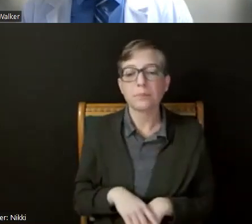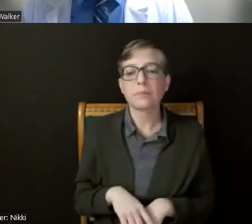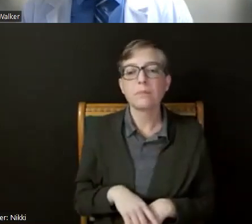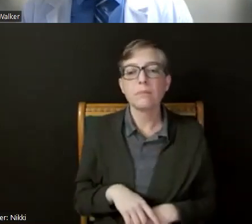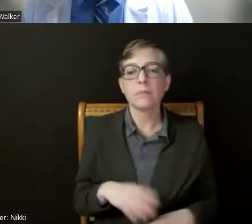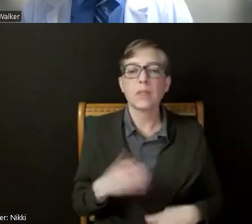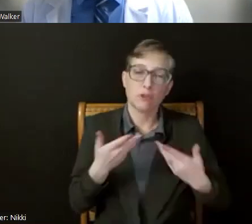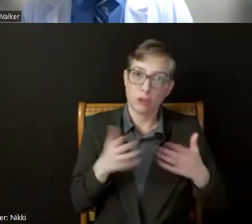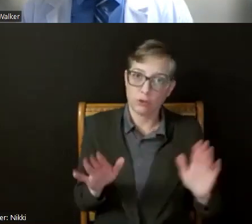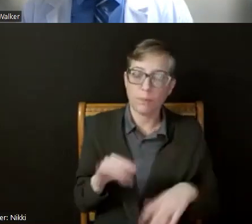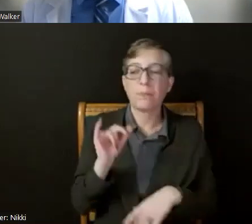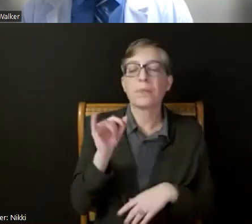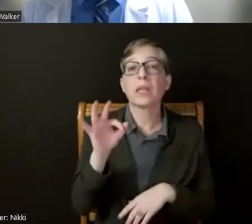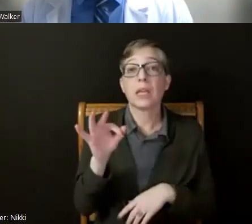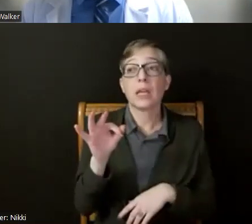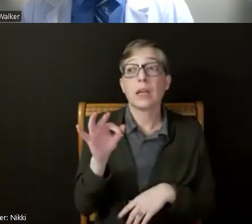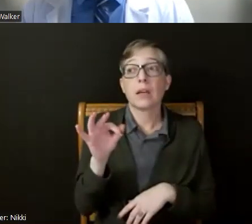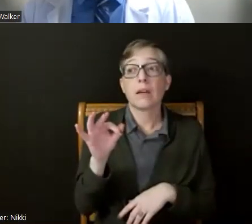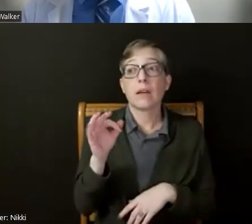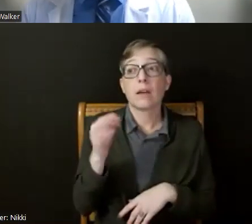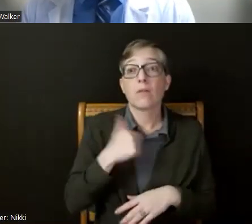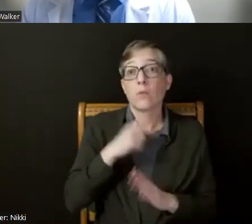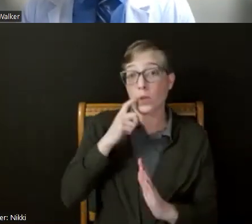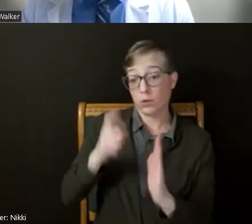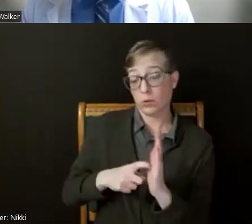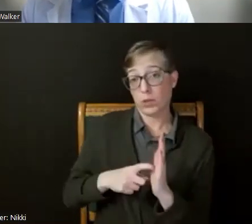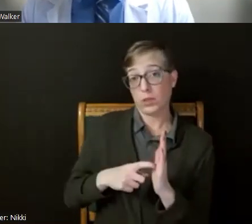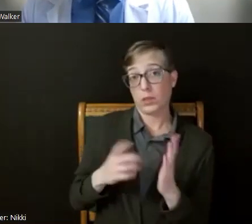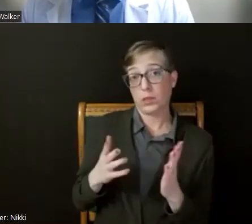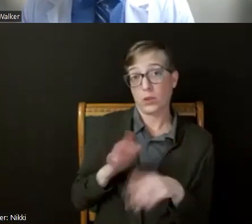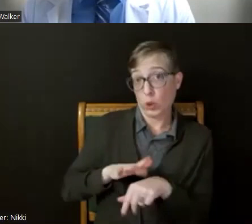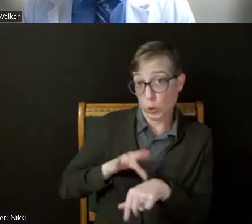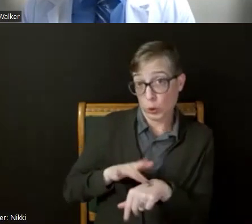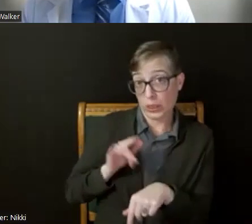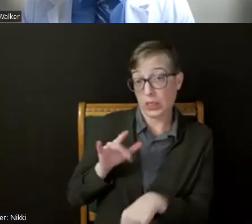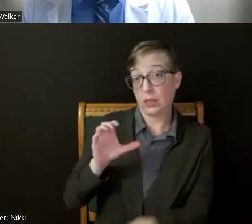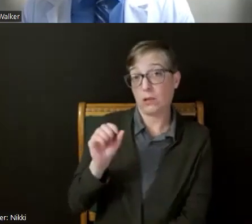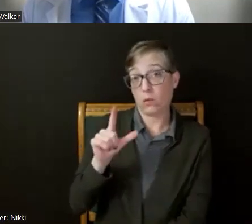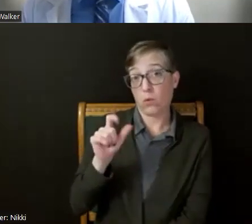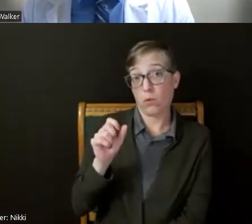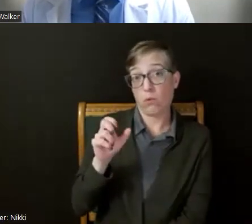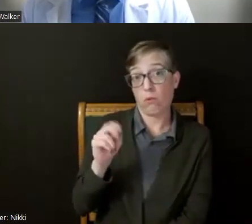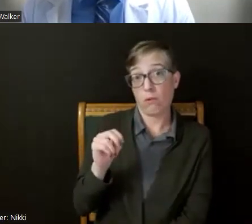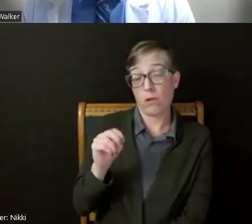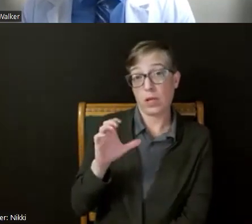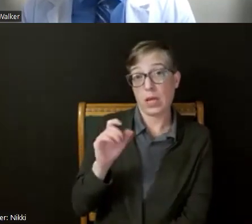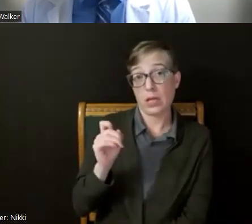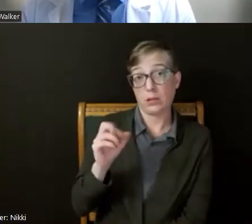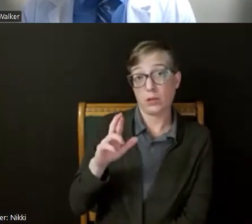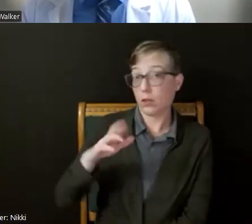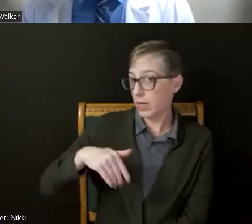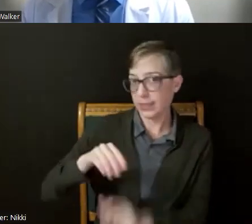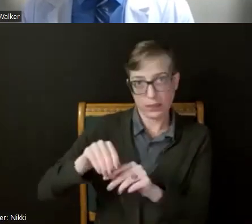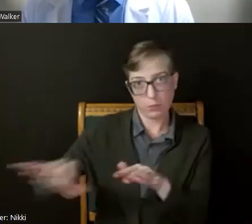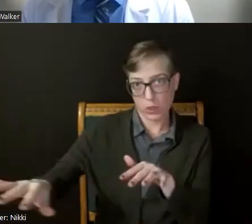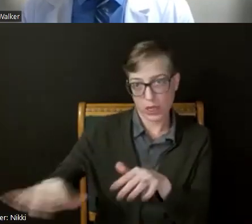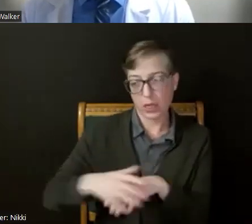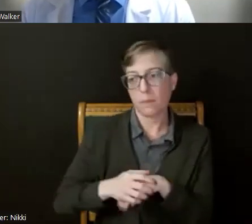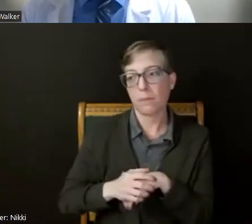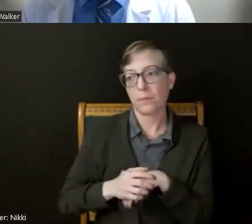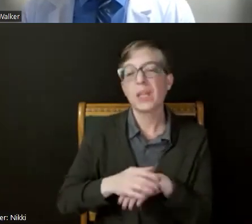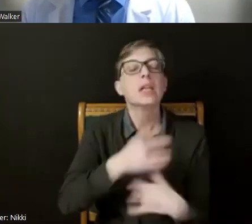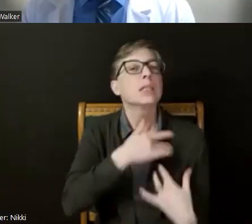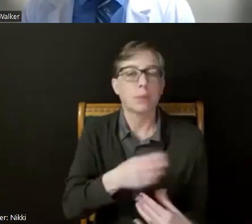early colon cancer that has not spread anywhere, that is most often treated with surgery